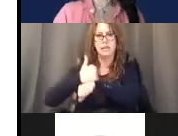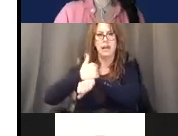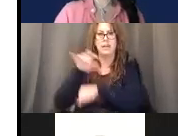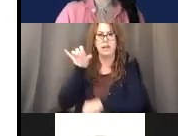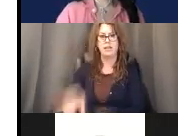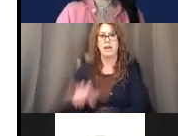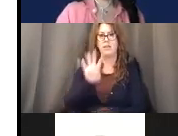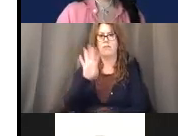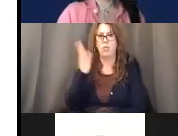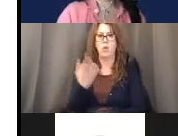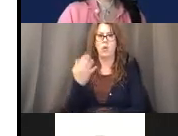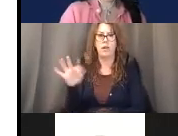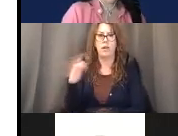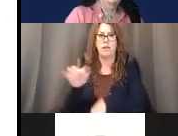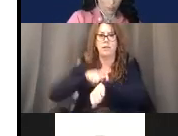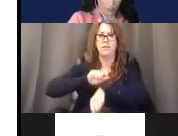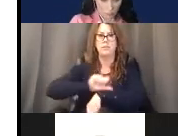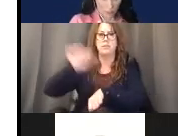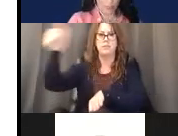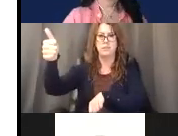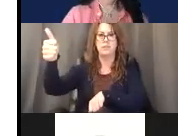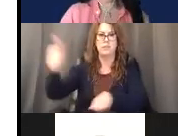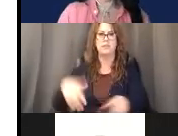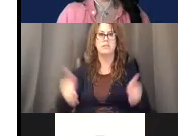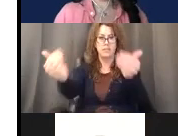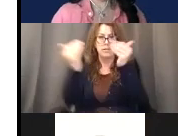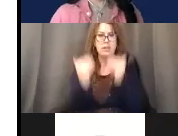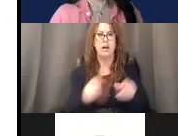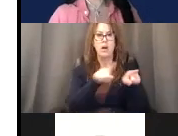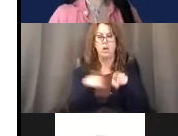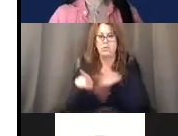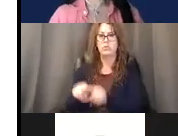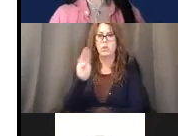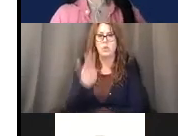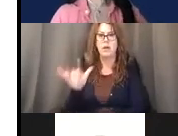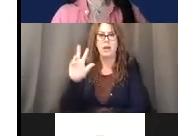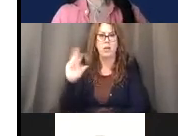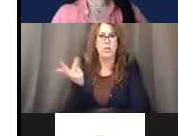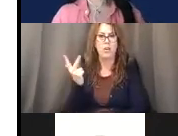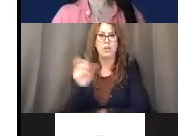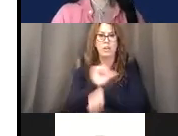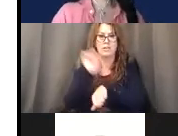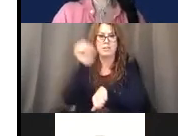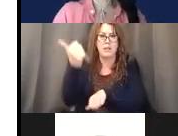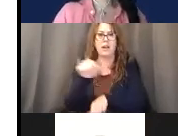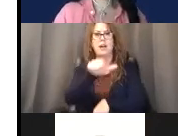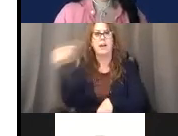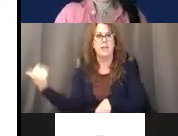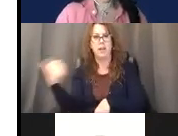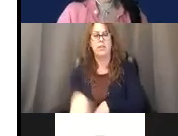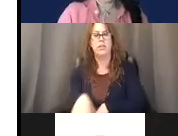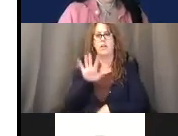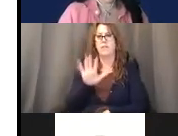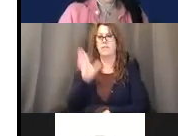Cultivating Commitment to a Prevention Mindset on May 3rd at 10 a.m., and Leading Through Change, Shifting Towards a Prevention